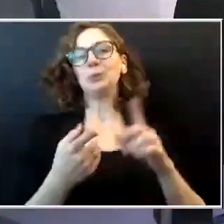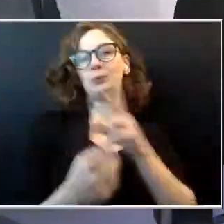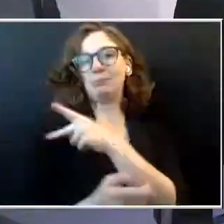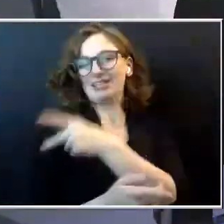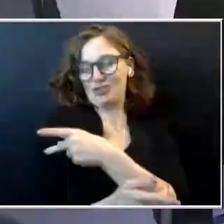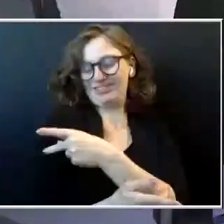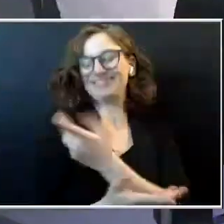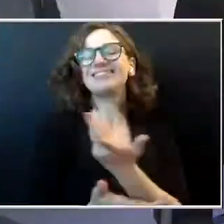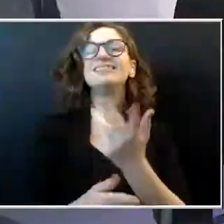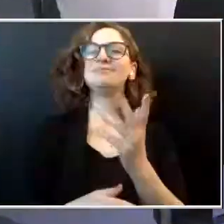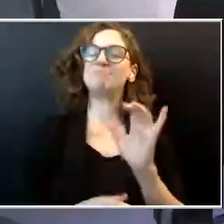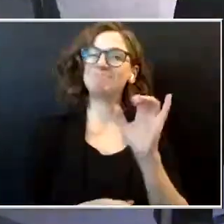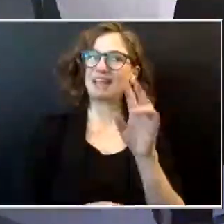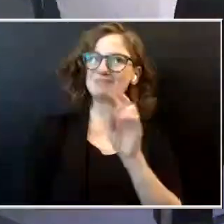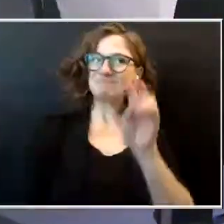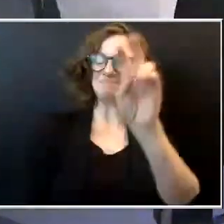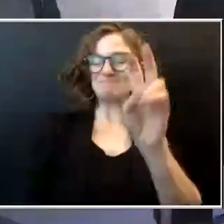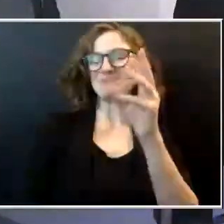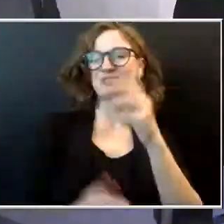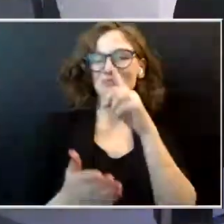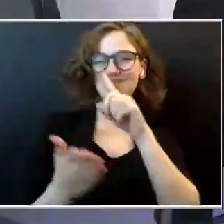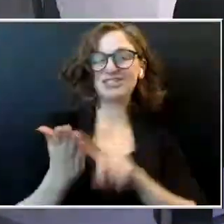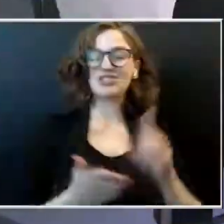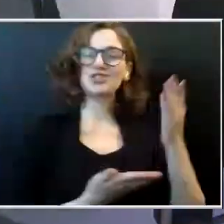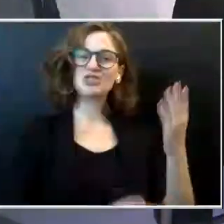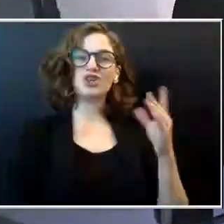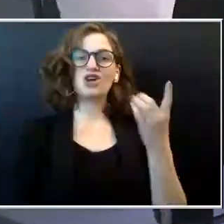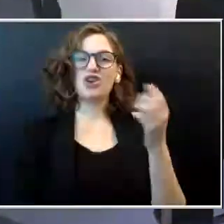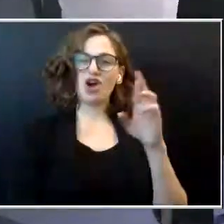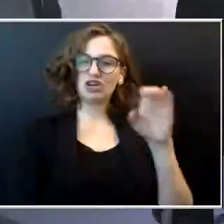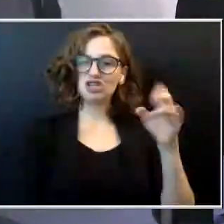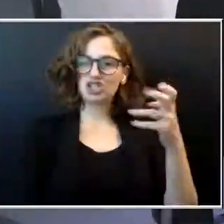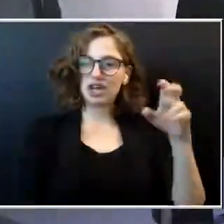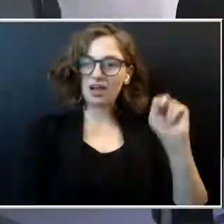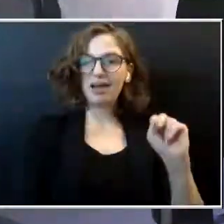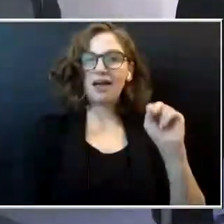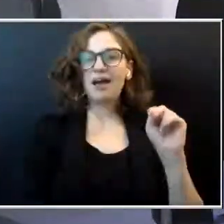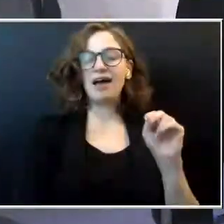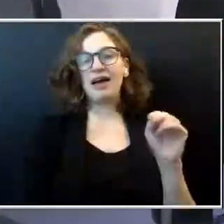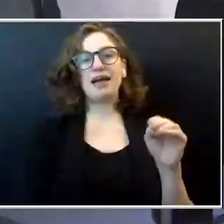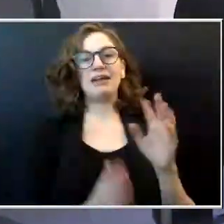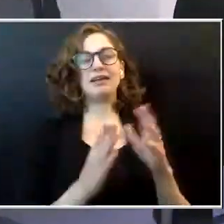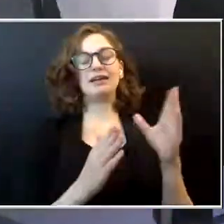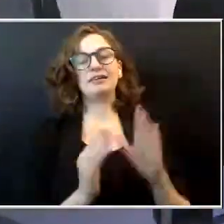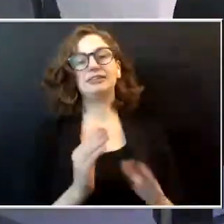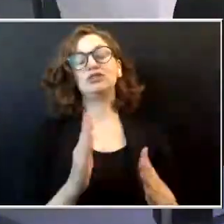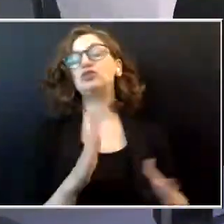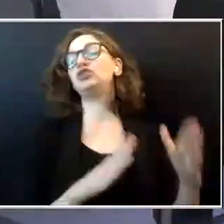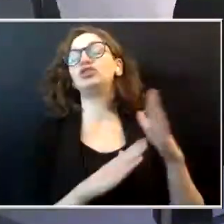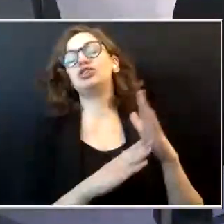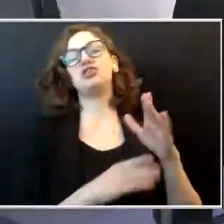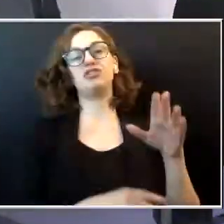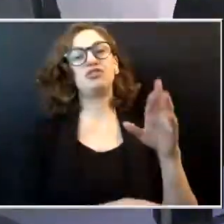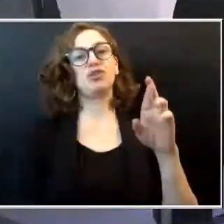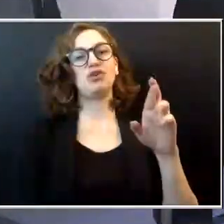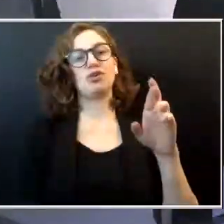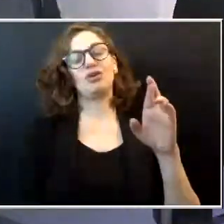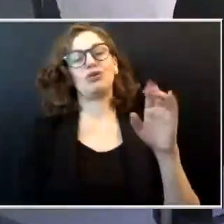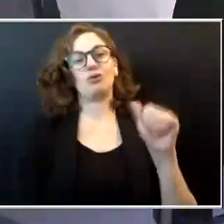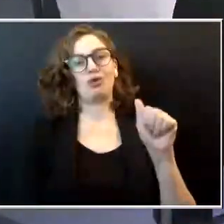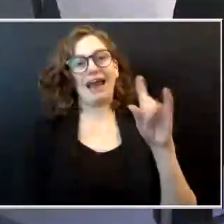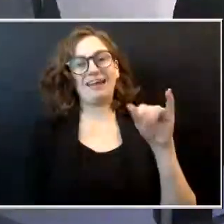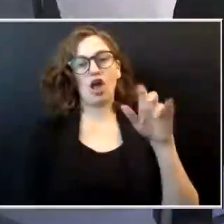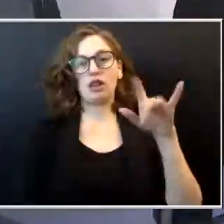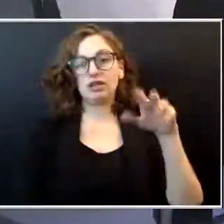Dr. Ronald Chen, the Chair of Radiation Oncology at the University of Kansas Cancer Center. We welcome him back to our program. When he's not seeing patients,